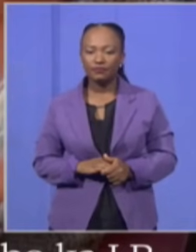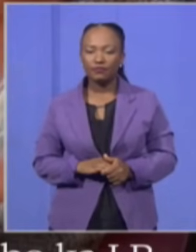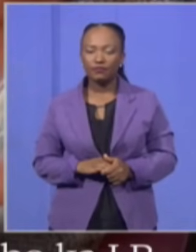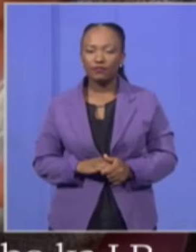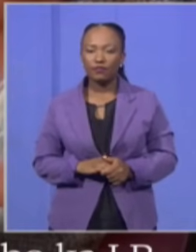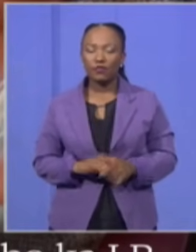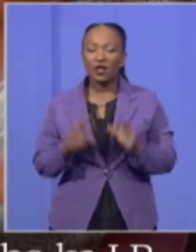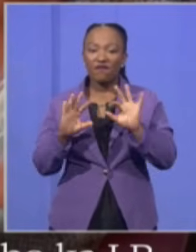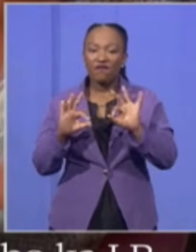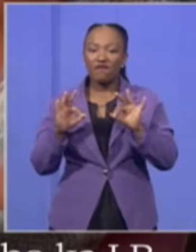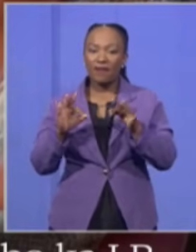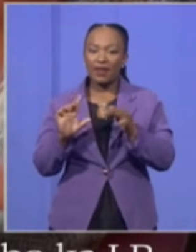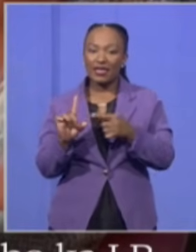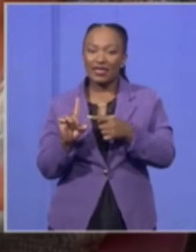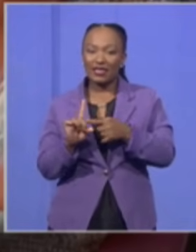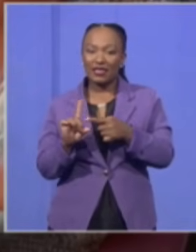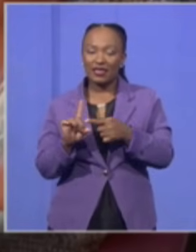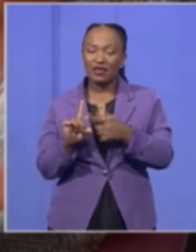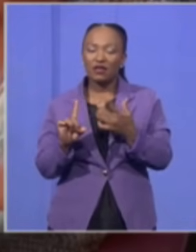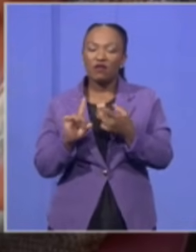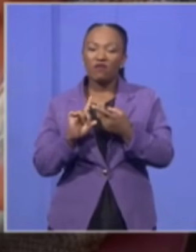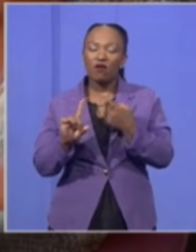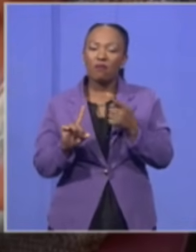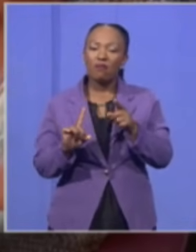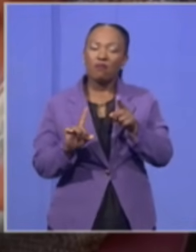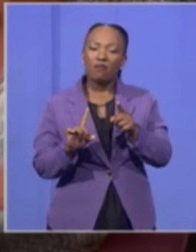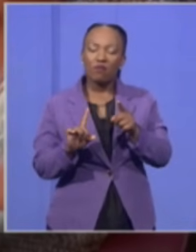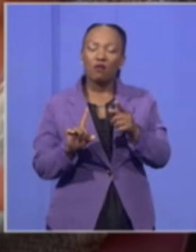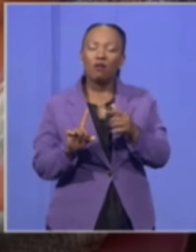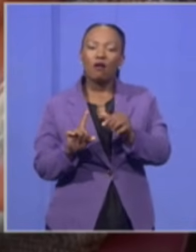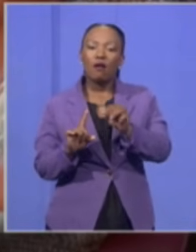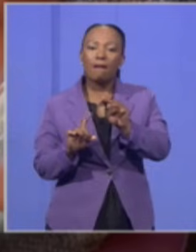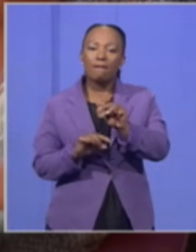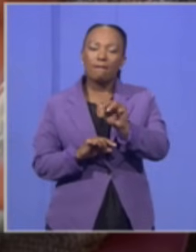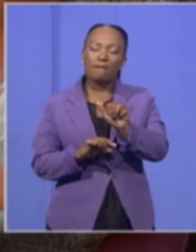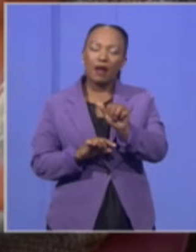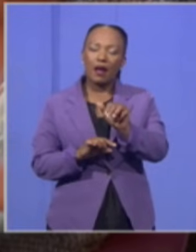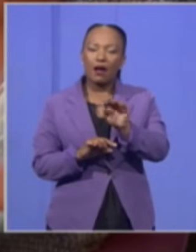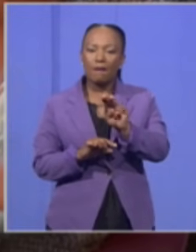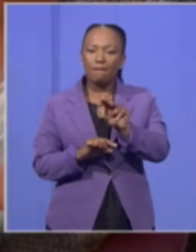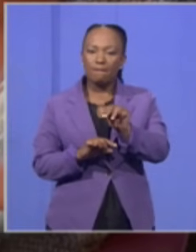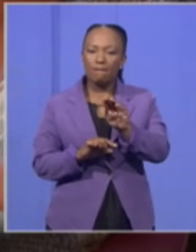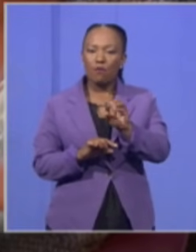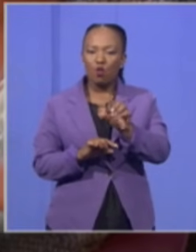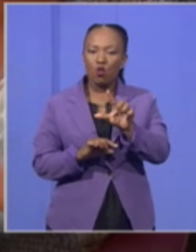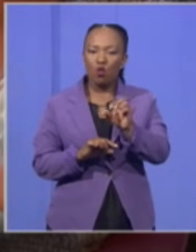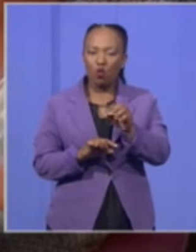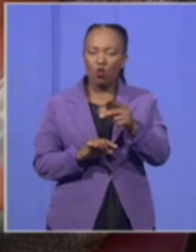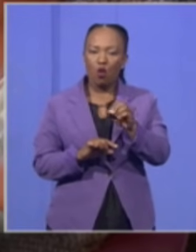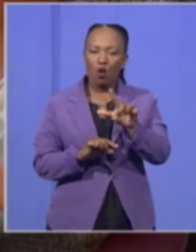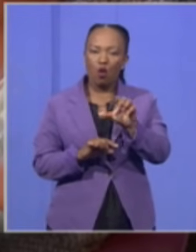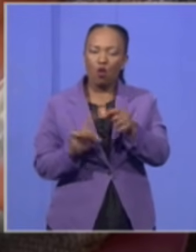Lapa la ga Letwaba leo le boleng ka mahlong go tšwa motseng wa 8 Flag ka ntle ga Marble Hall le sa thušitšwe ke polao ya sehlogo ya morwa wa bona Class Letwaba